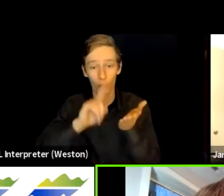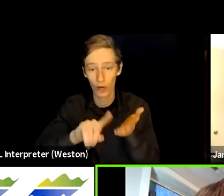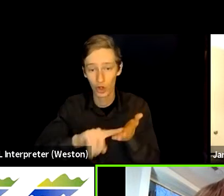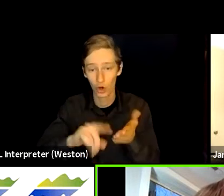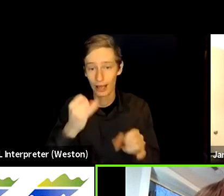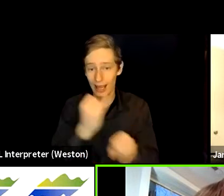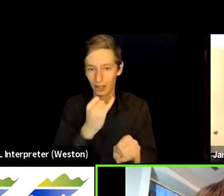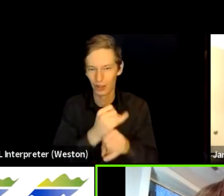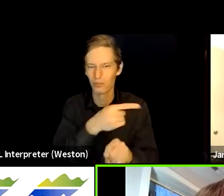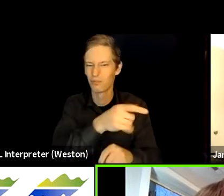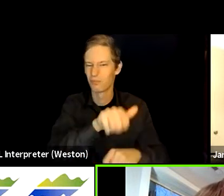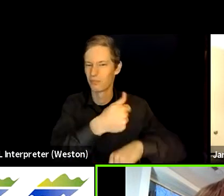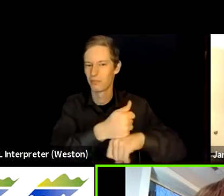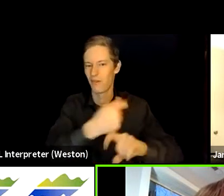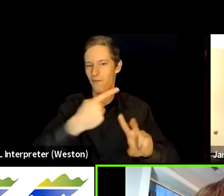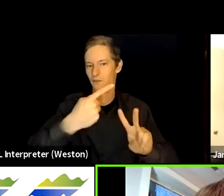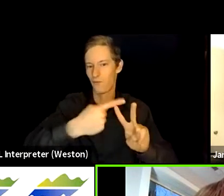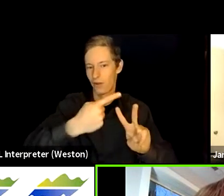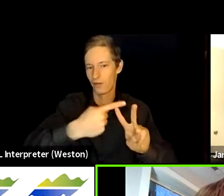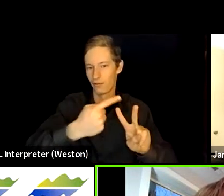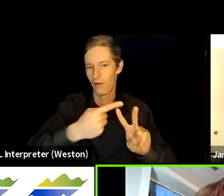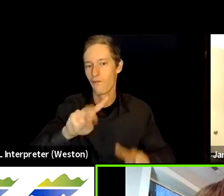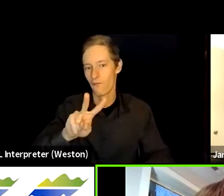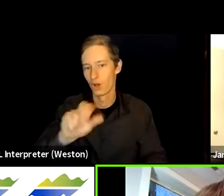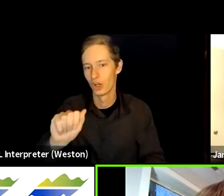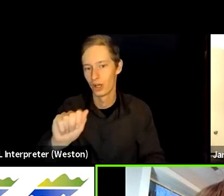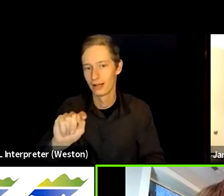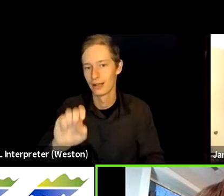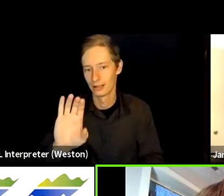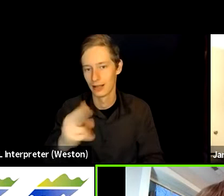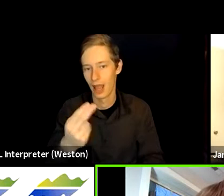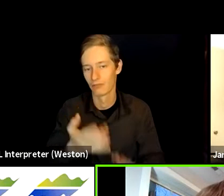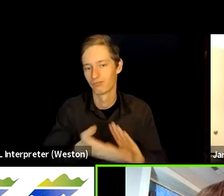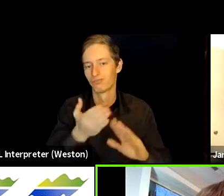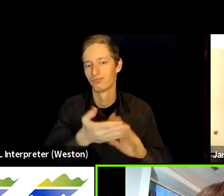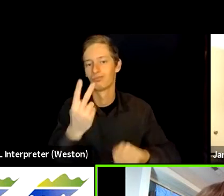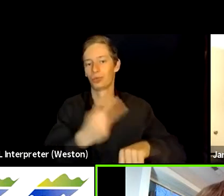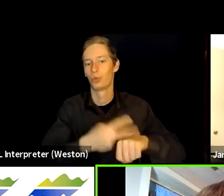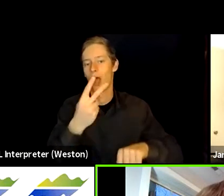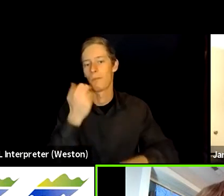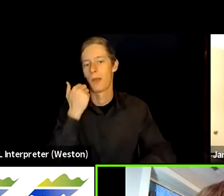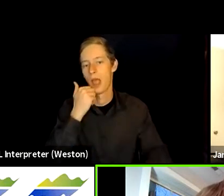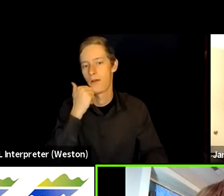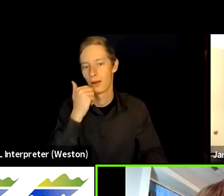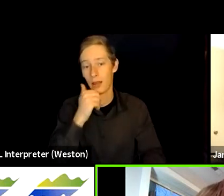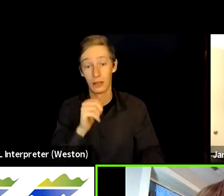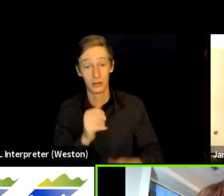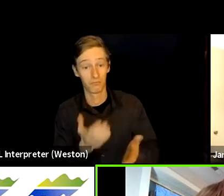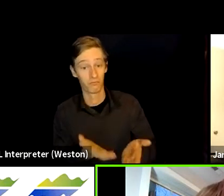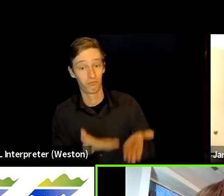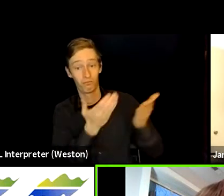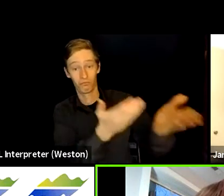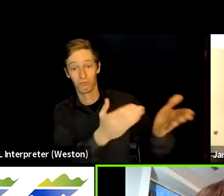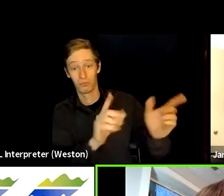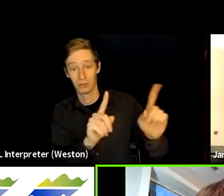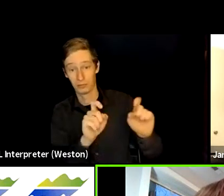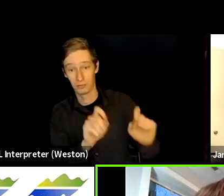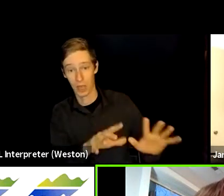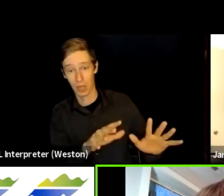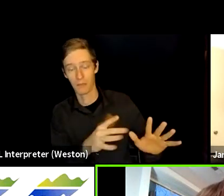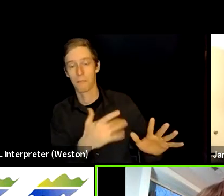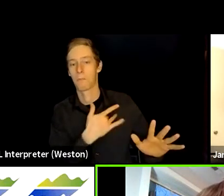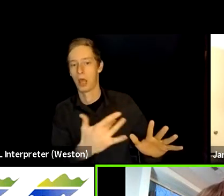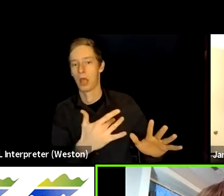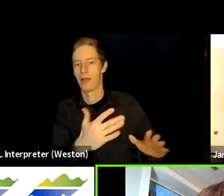the courier runs tests pretty much every day, twice a day. And if we submit the test one day, we usually have it back by the